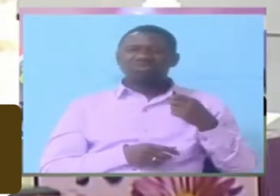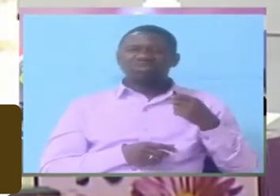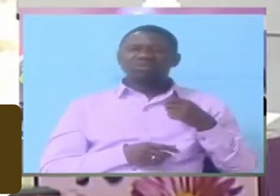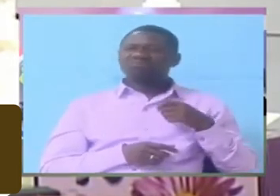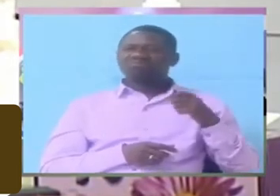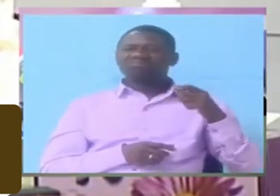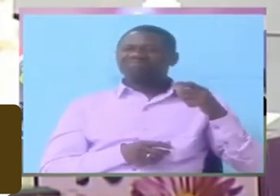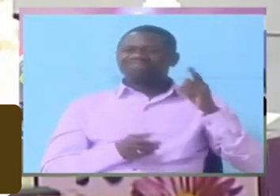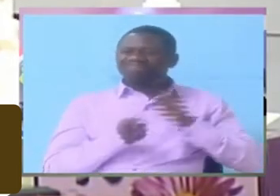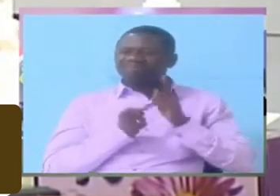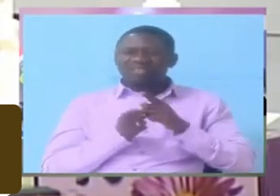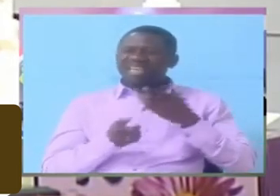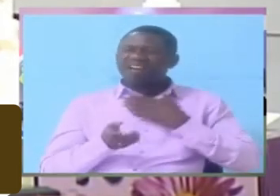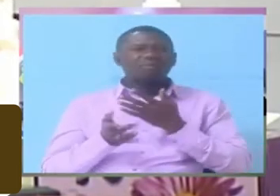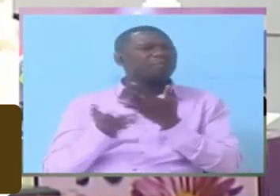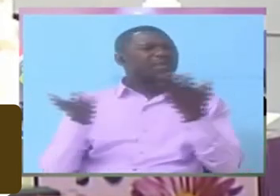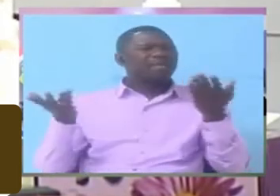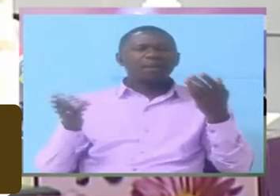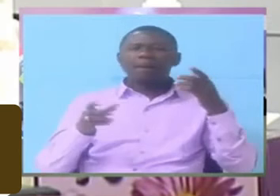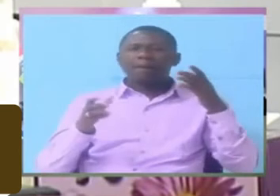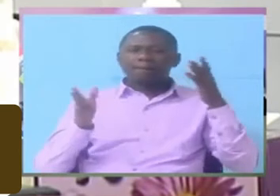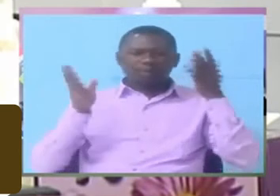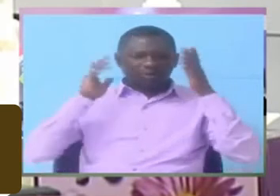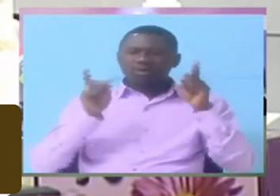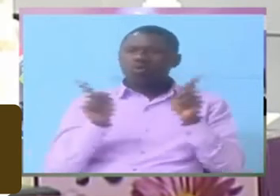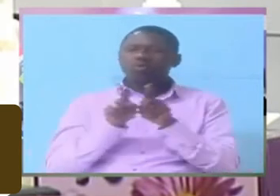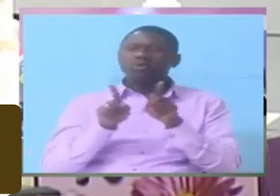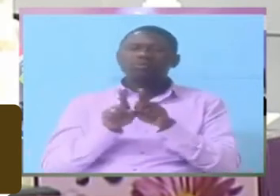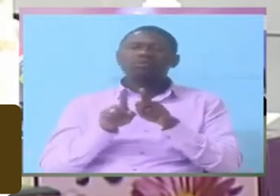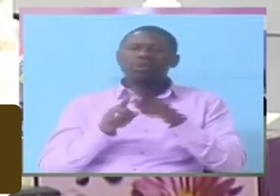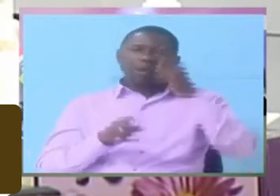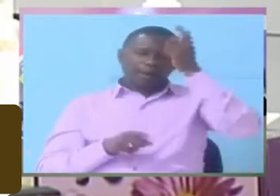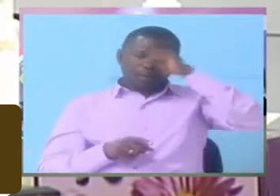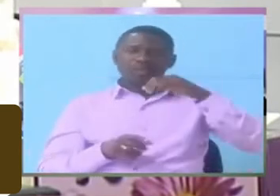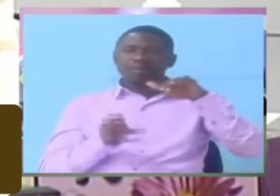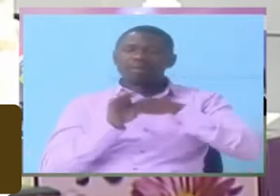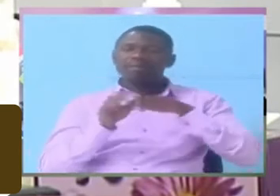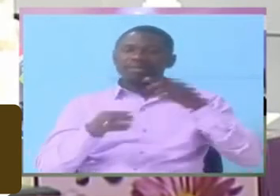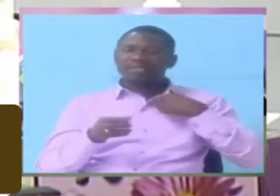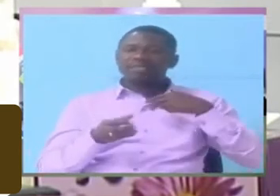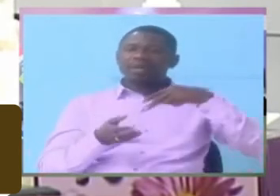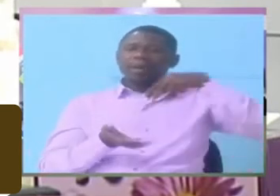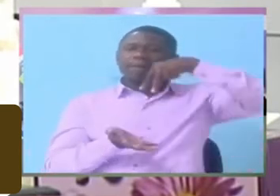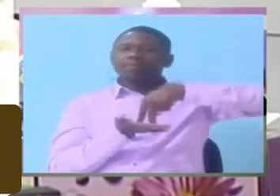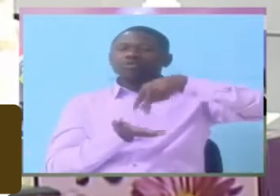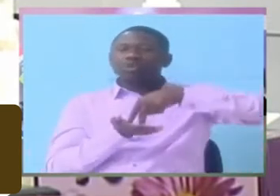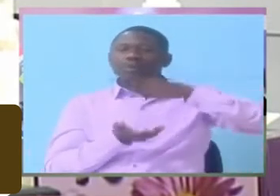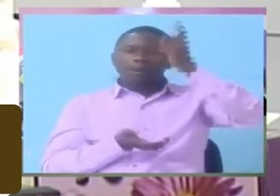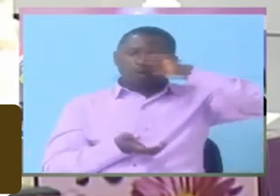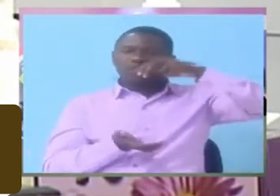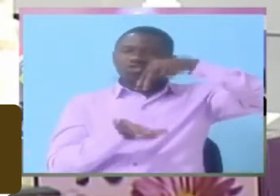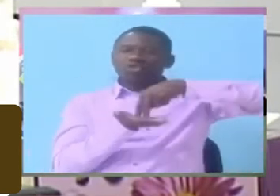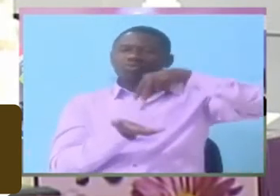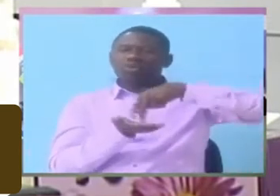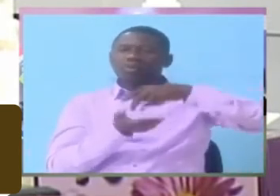encounters with my officers at checkpoints. Ñum molu mam boy la kolu kalama juna fany laban la lem bring ila kolu